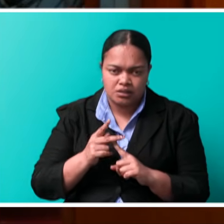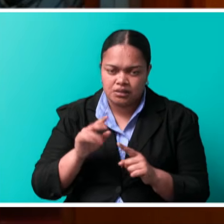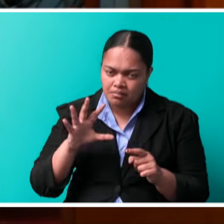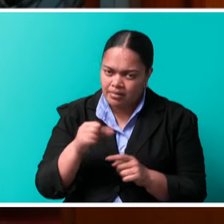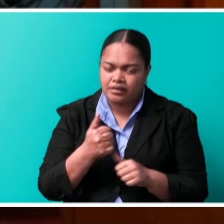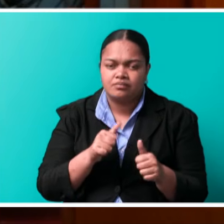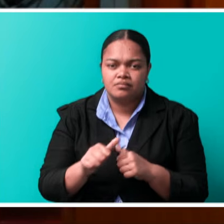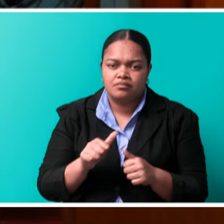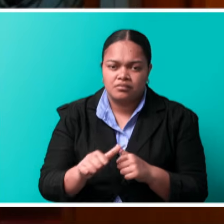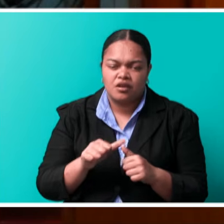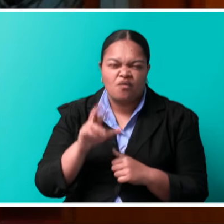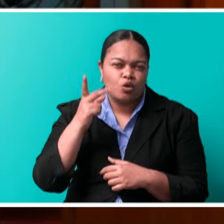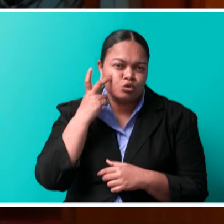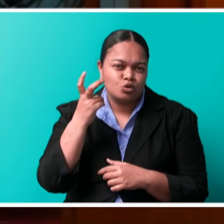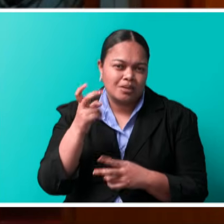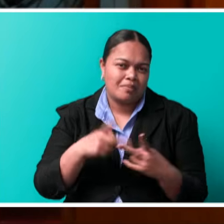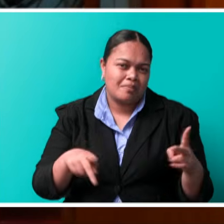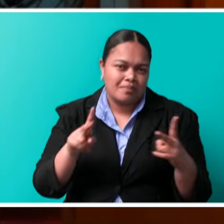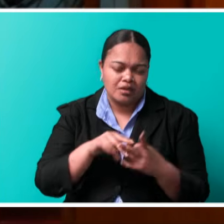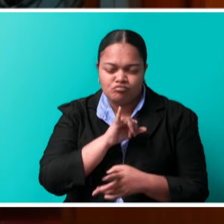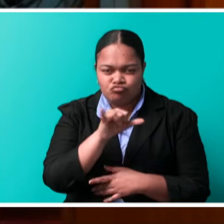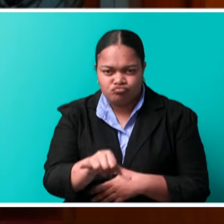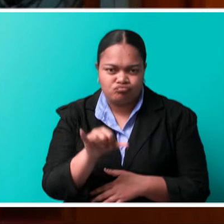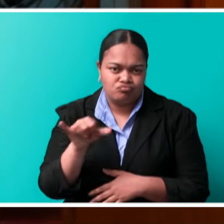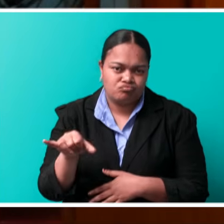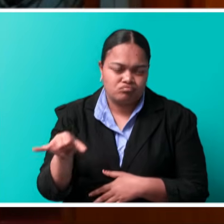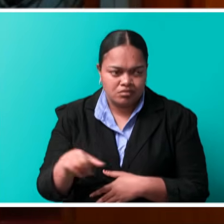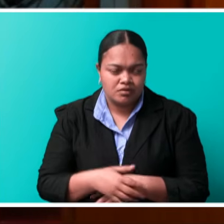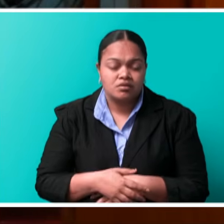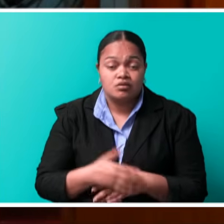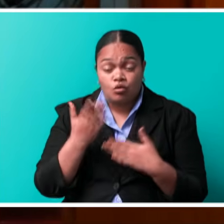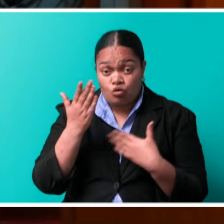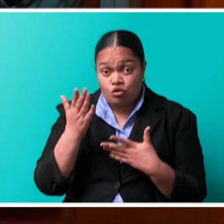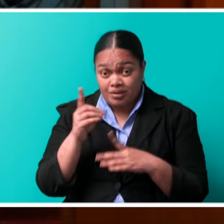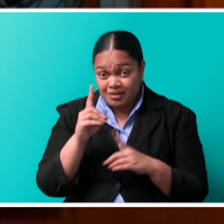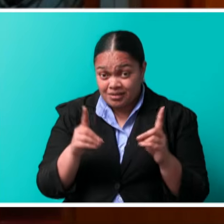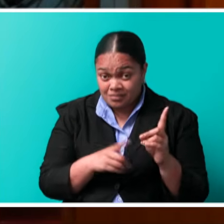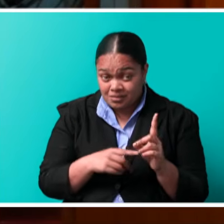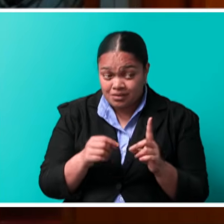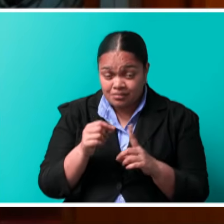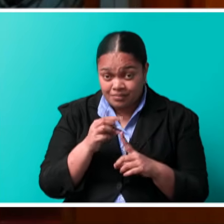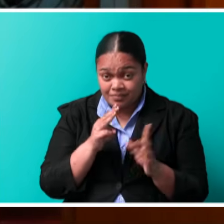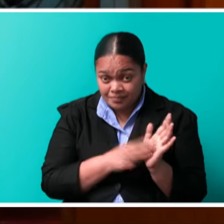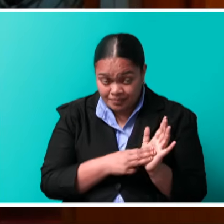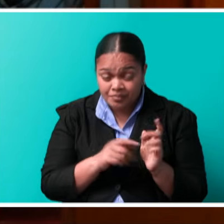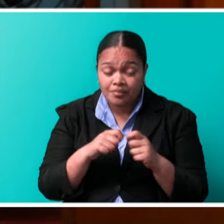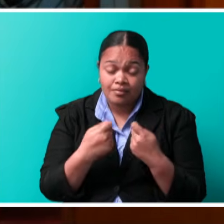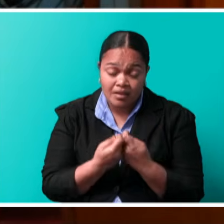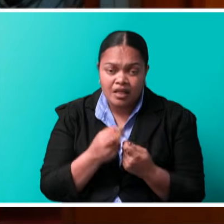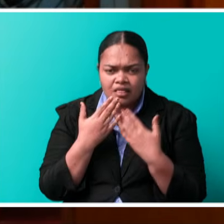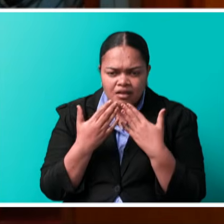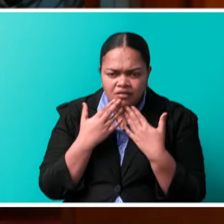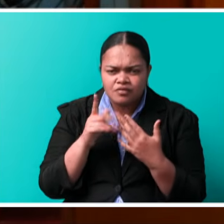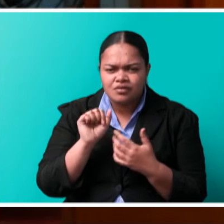destination. To acknowledge the input of the Honorable Deputy Prime Minister and his team in the contribution of